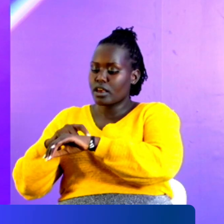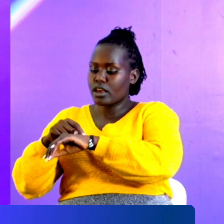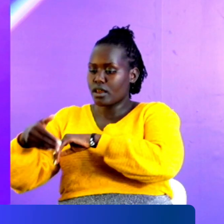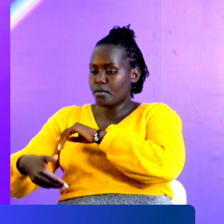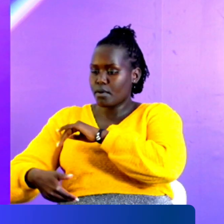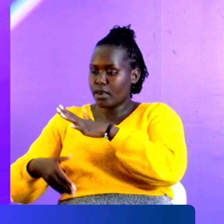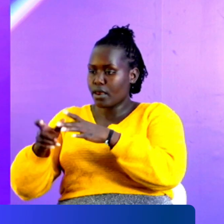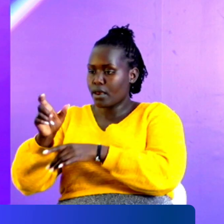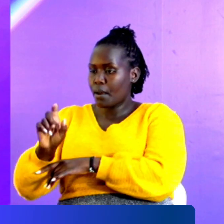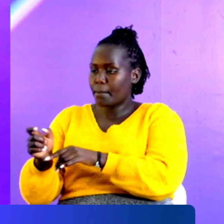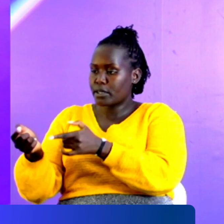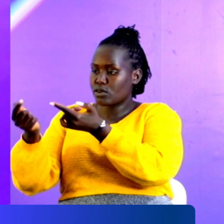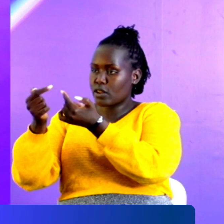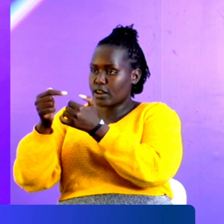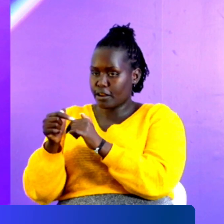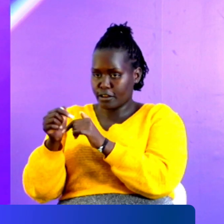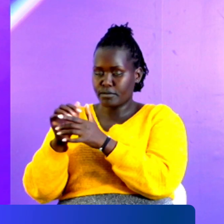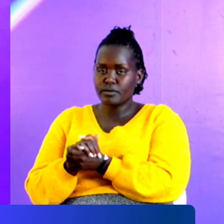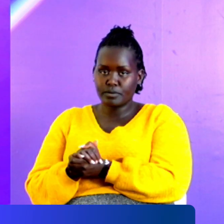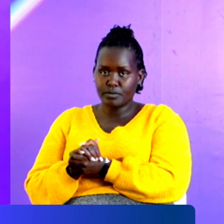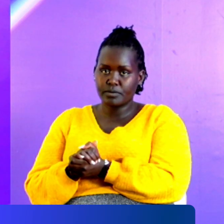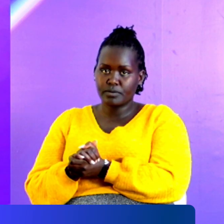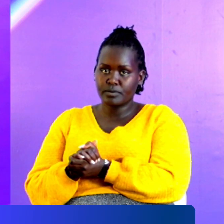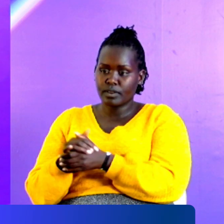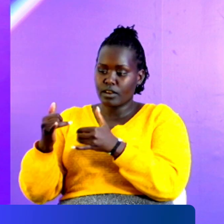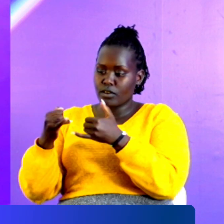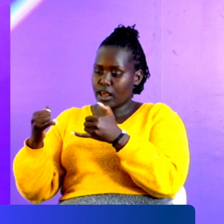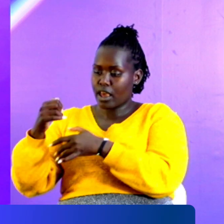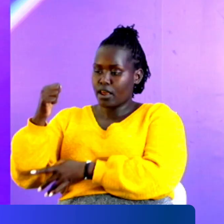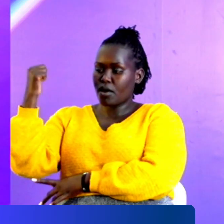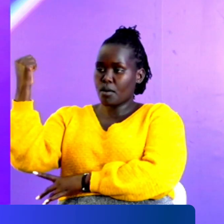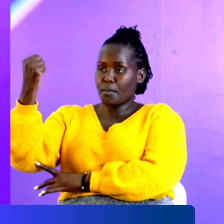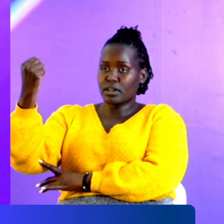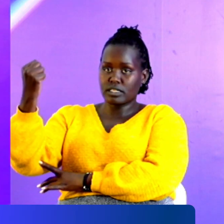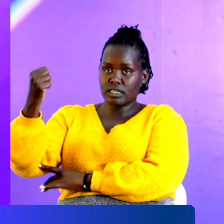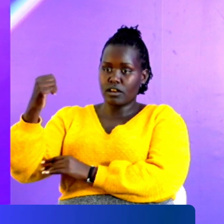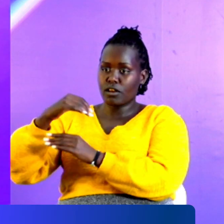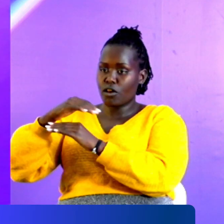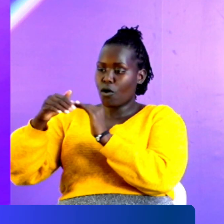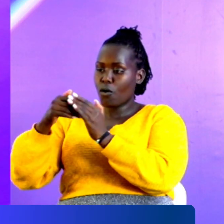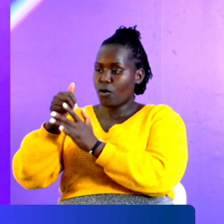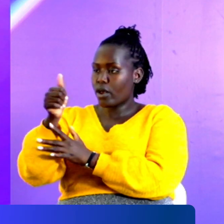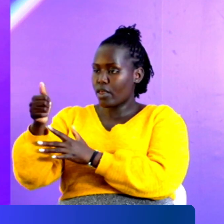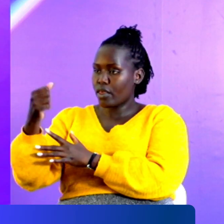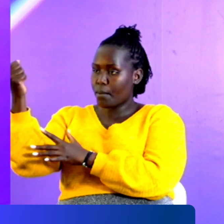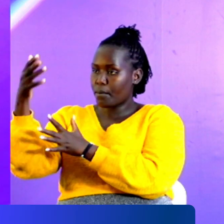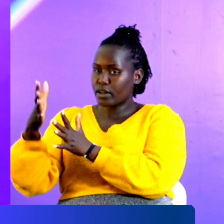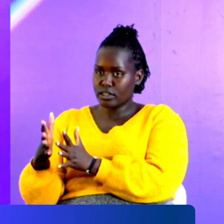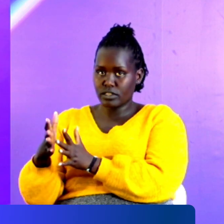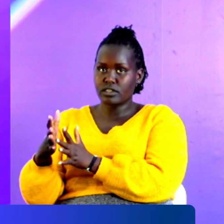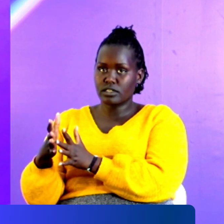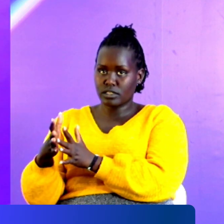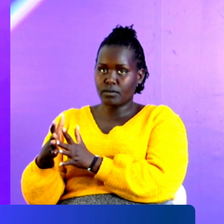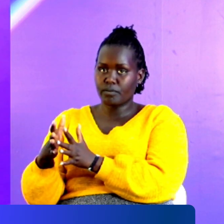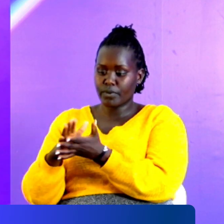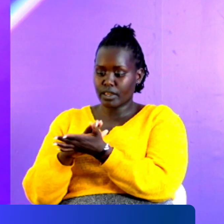person comes to the limelight, politically, every other politician is baying for his blood. In